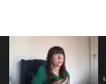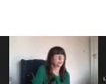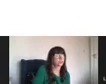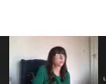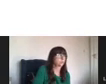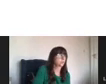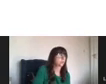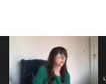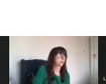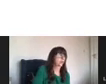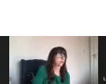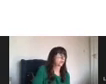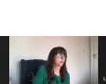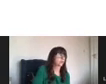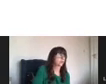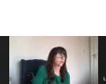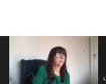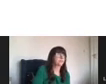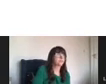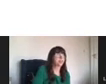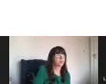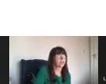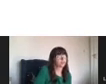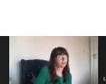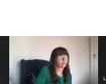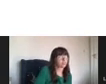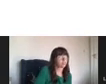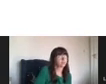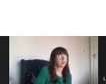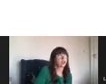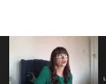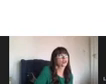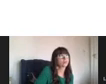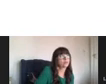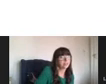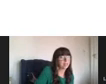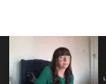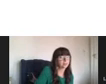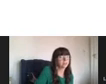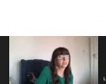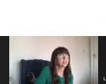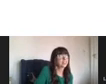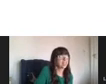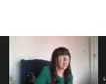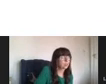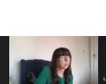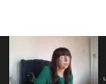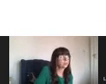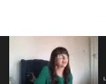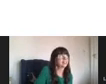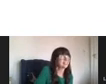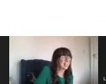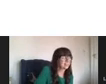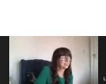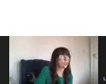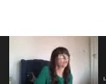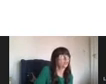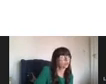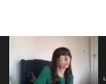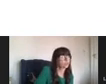relating that to our deaf world. And I've developed 3 categories. I call them precepts to help us